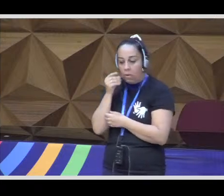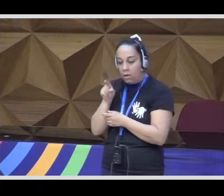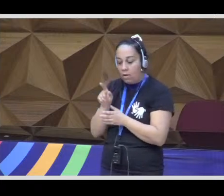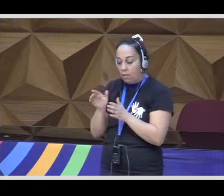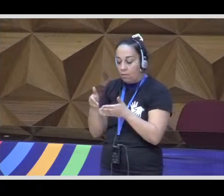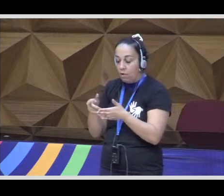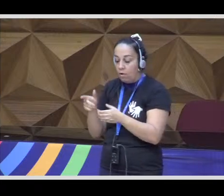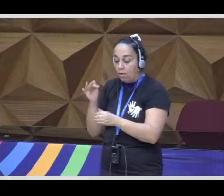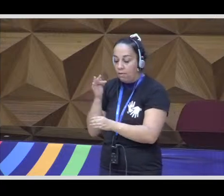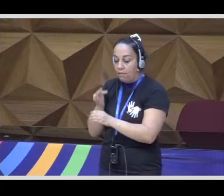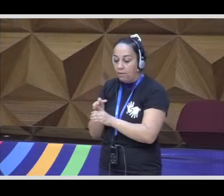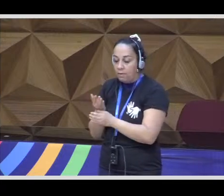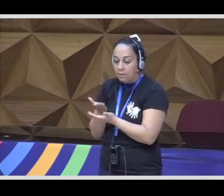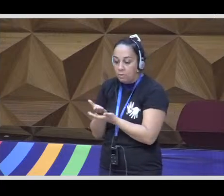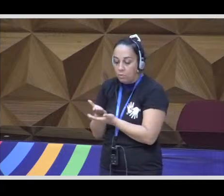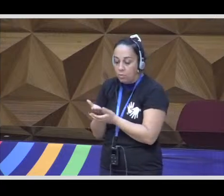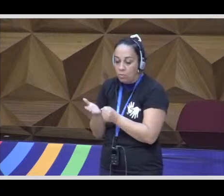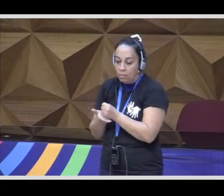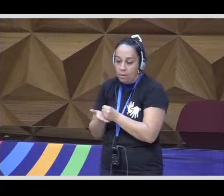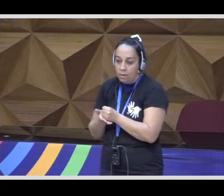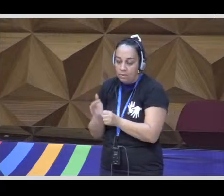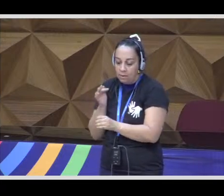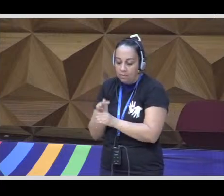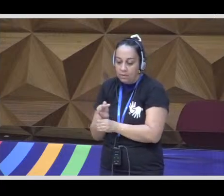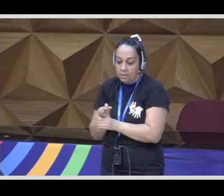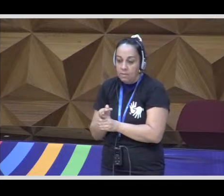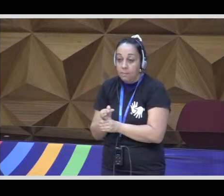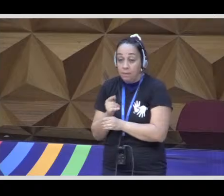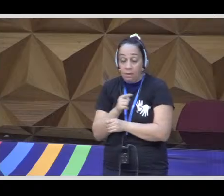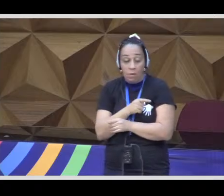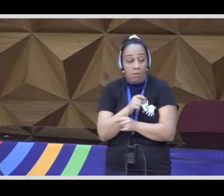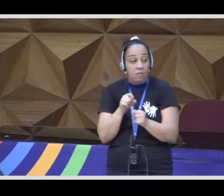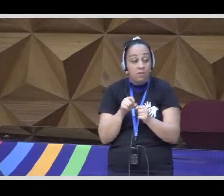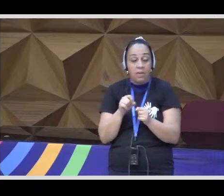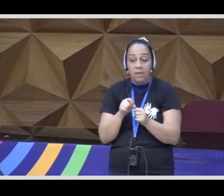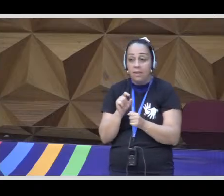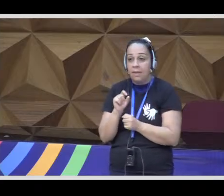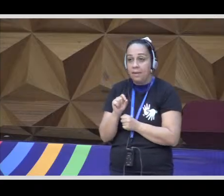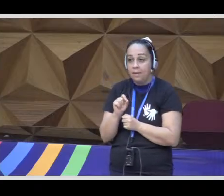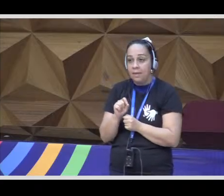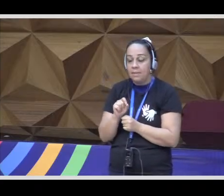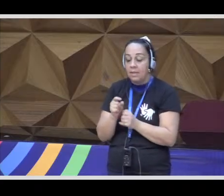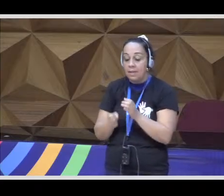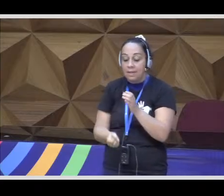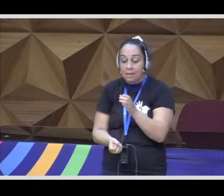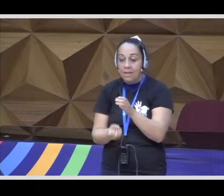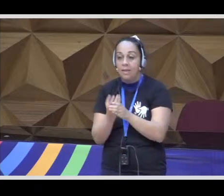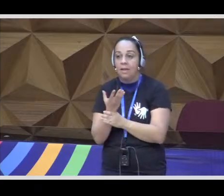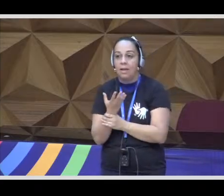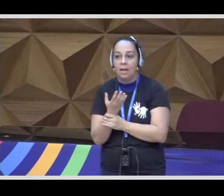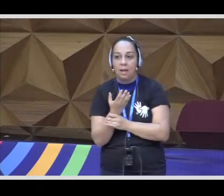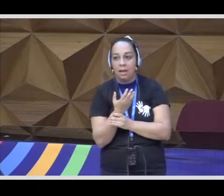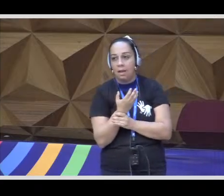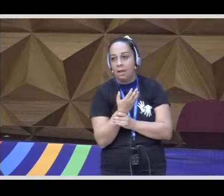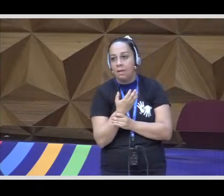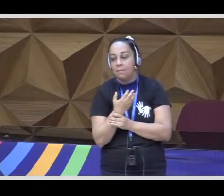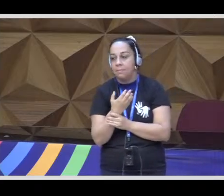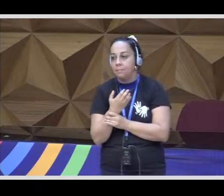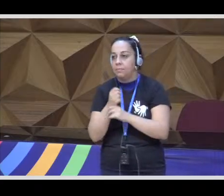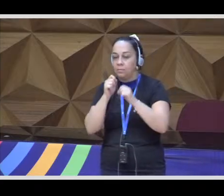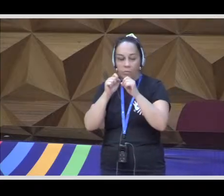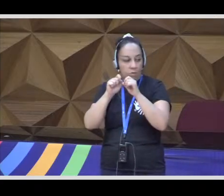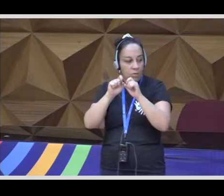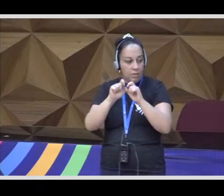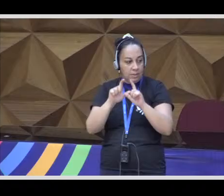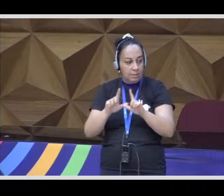So in this case, what we do is create a star field display around you. That's the little red dots in this